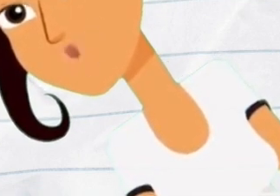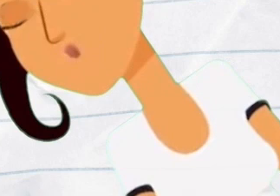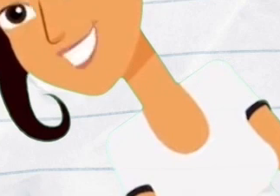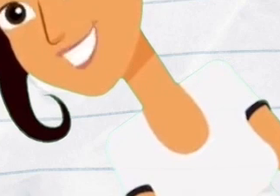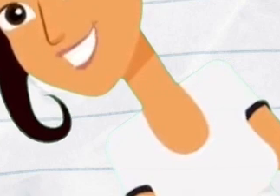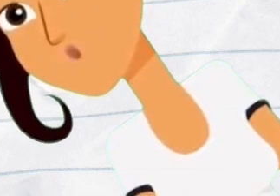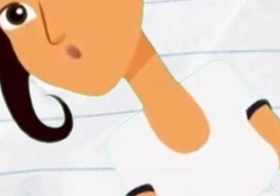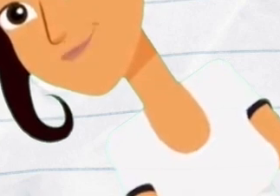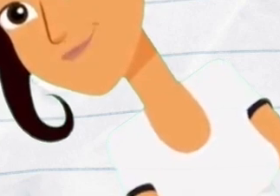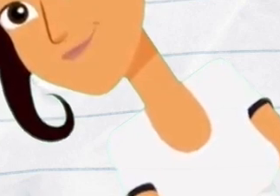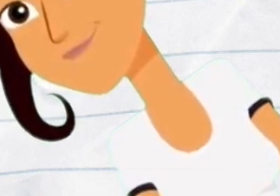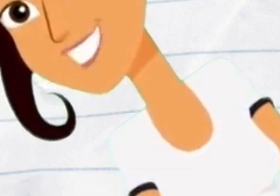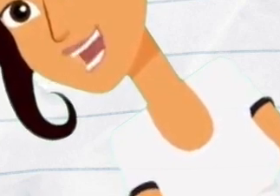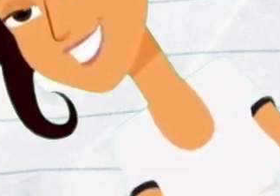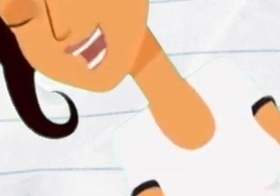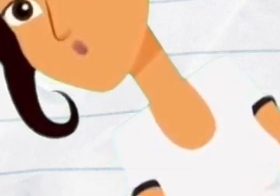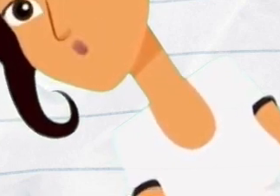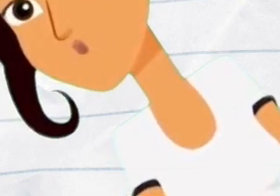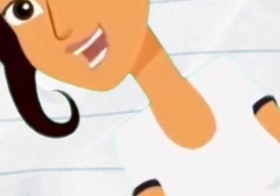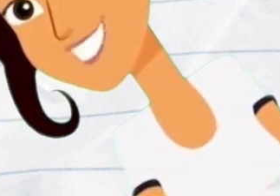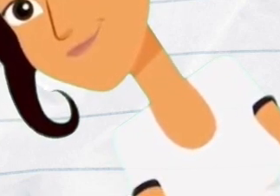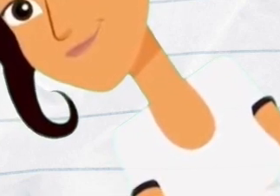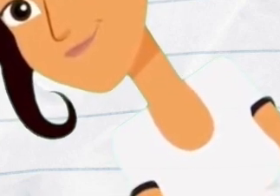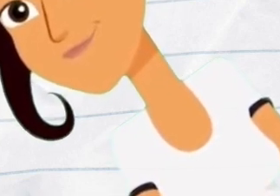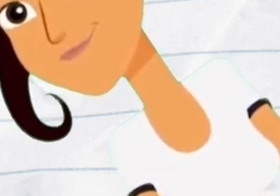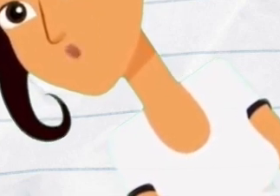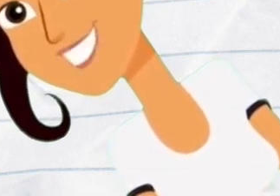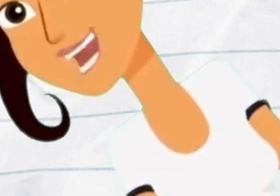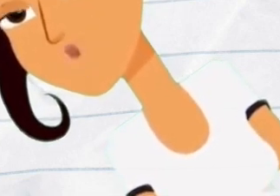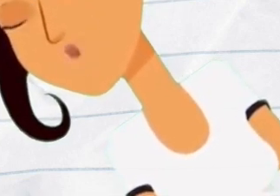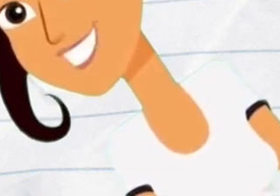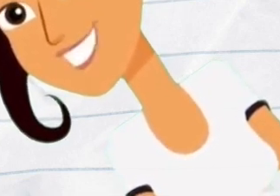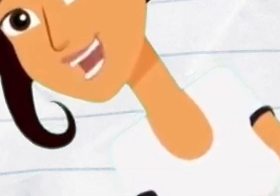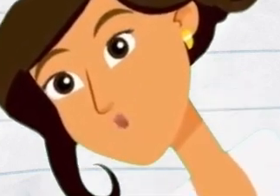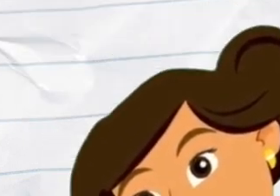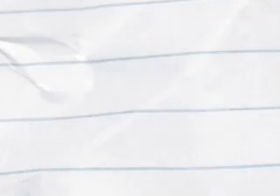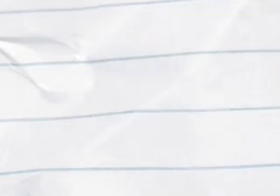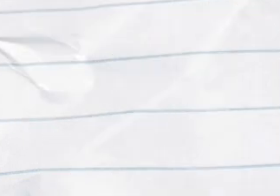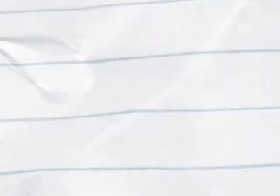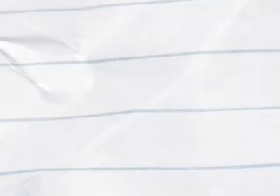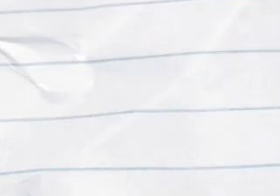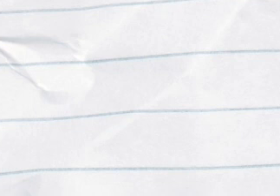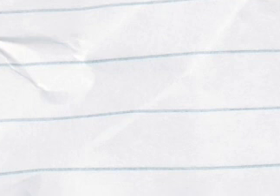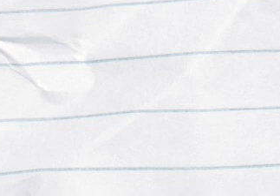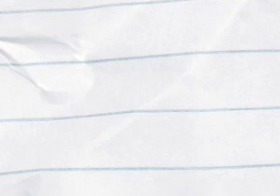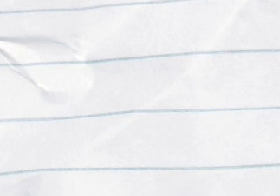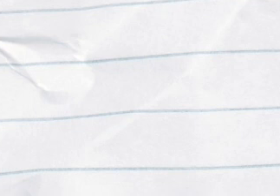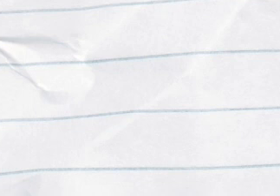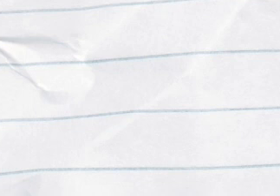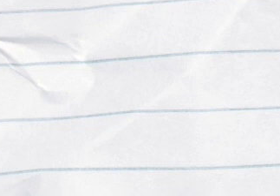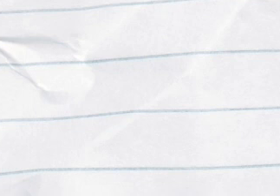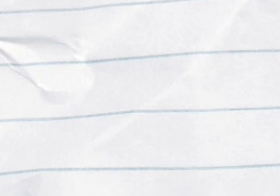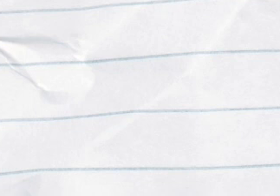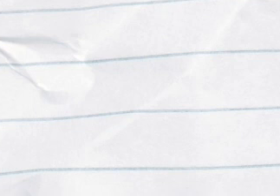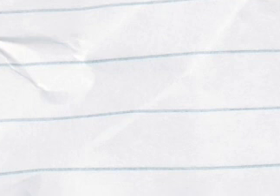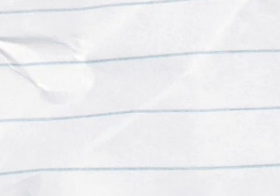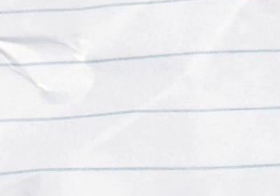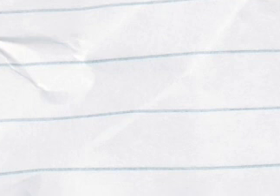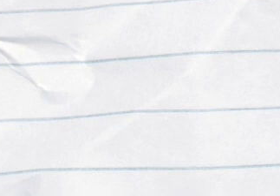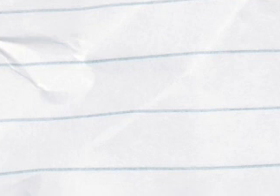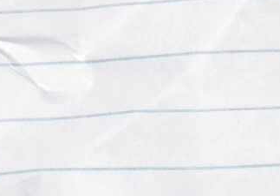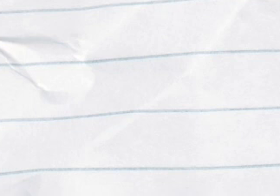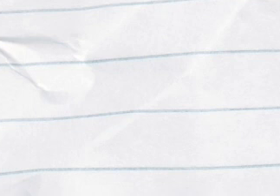the mental health and well-being of young people aged 12 to 18? Let's consider the ethics of your